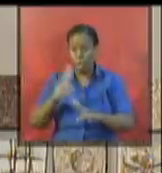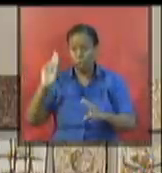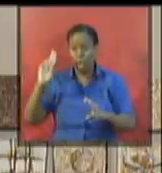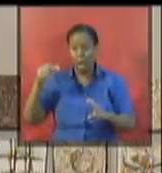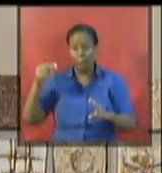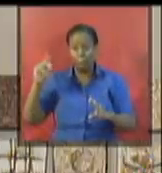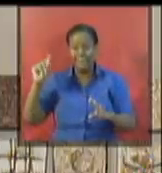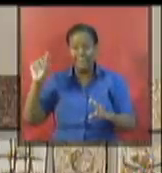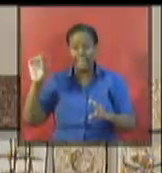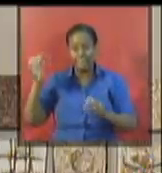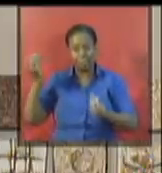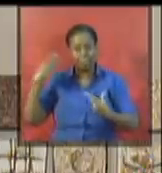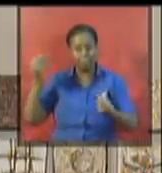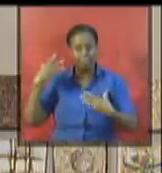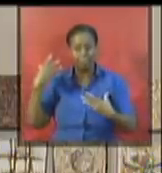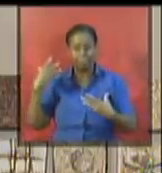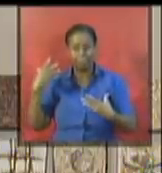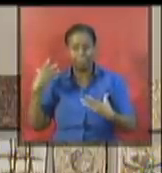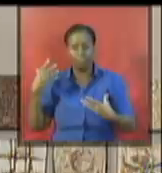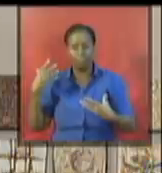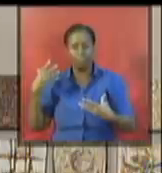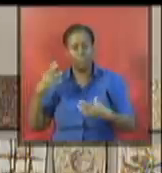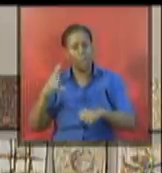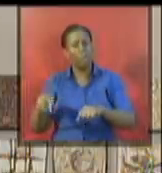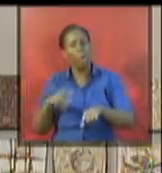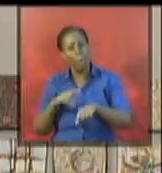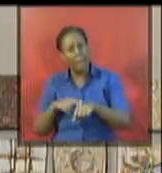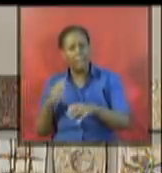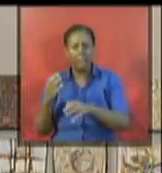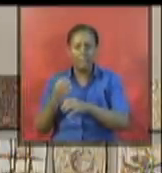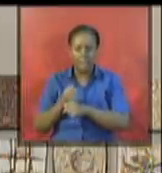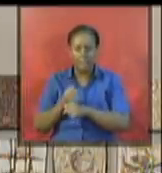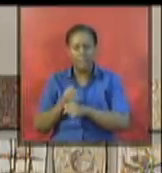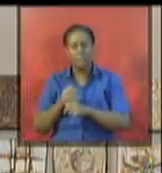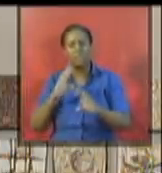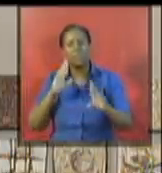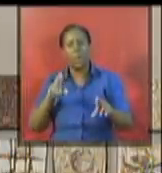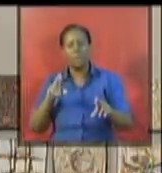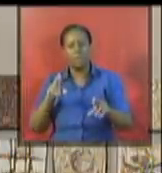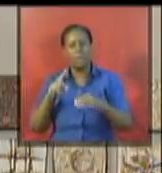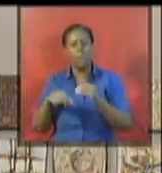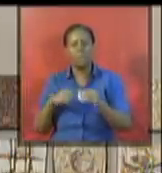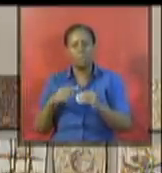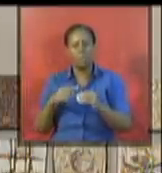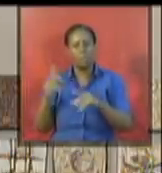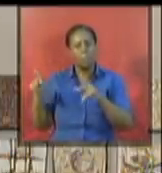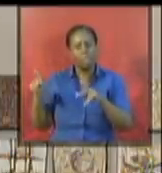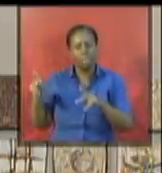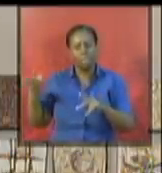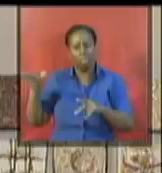usually get the reports of all the positives coming in, immediately before. So we usually